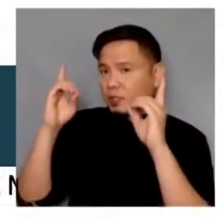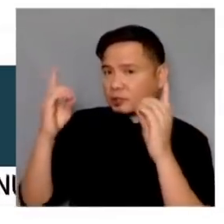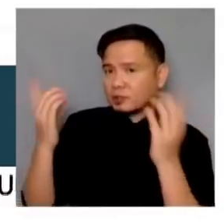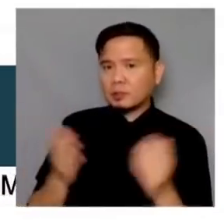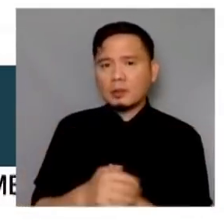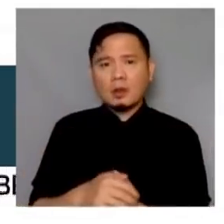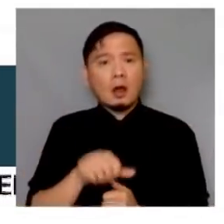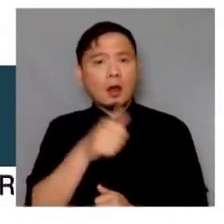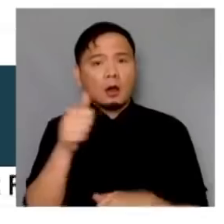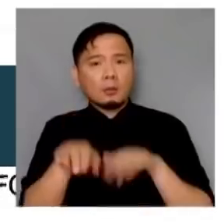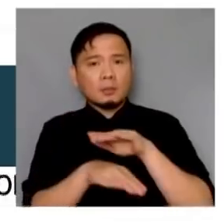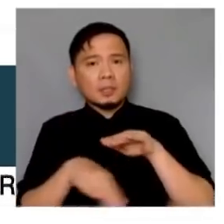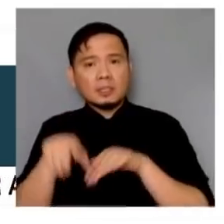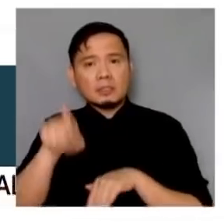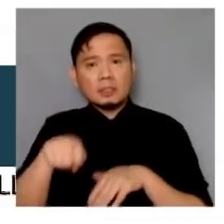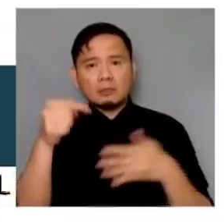needs.